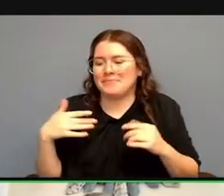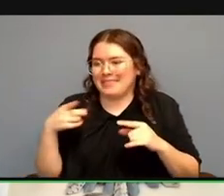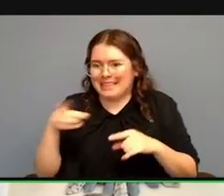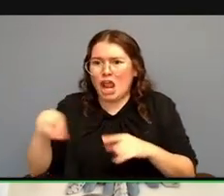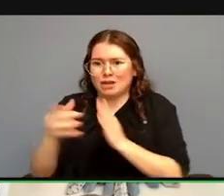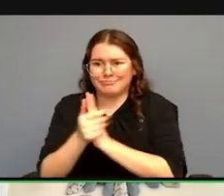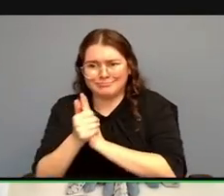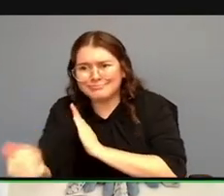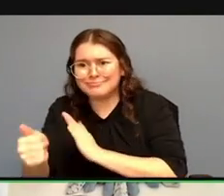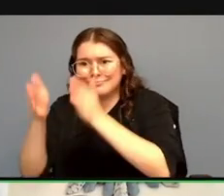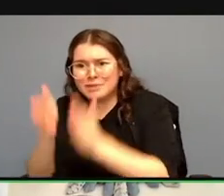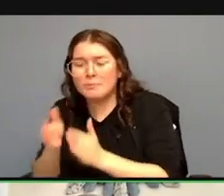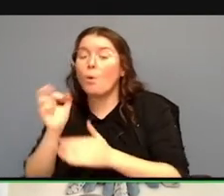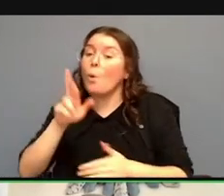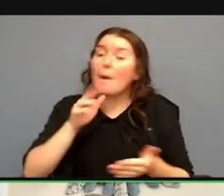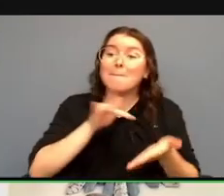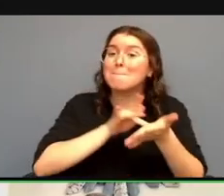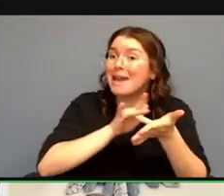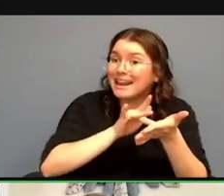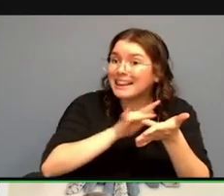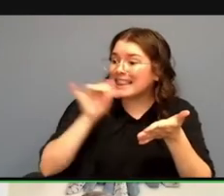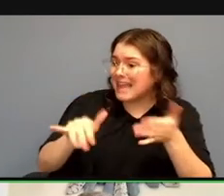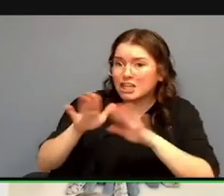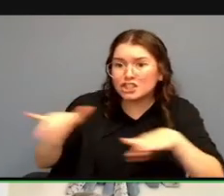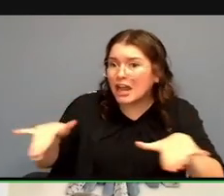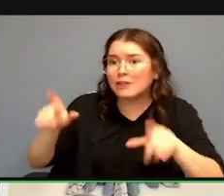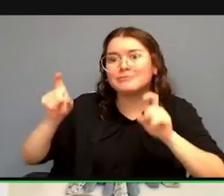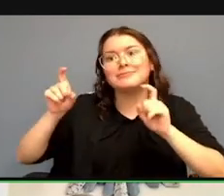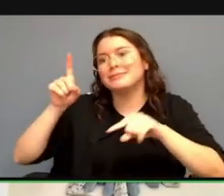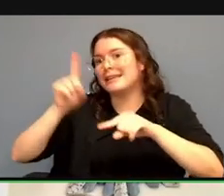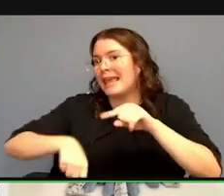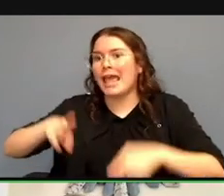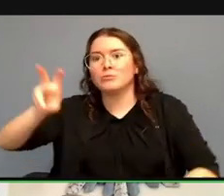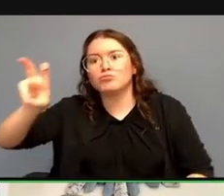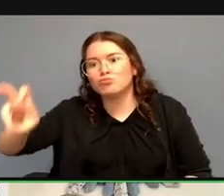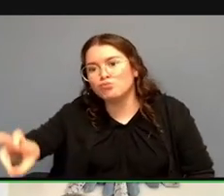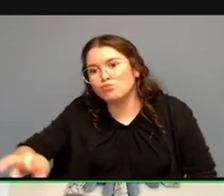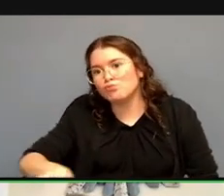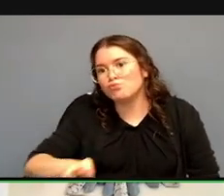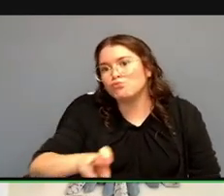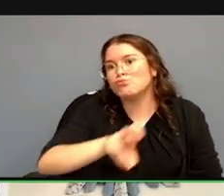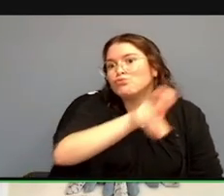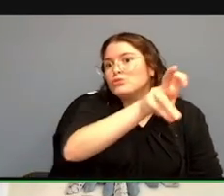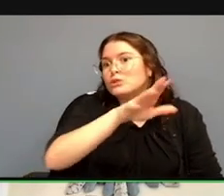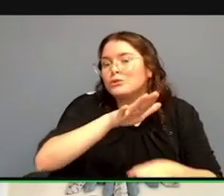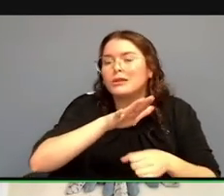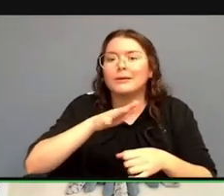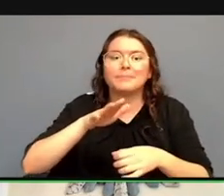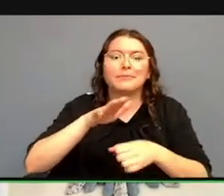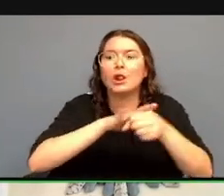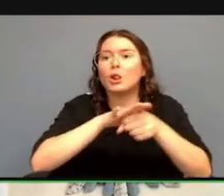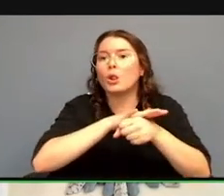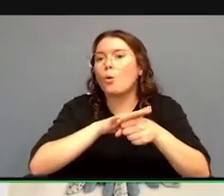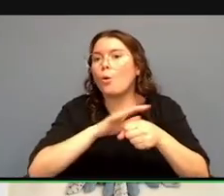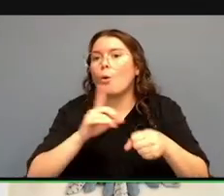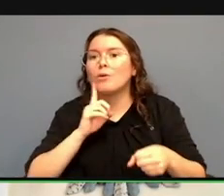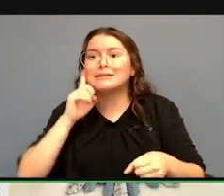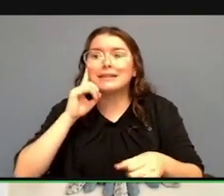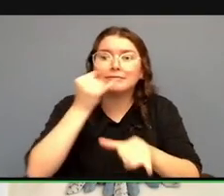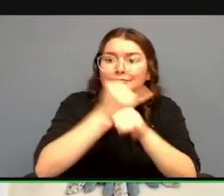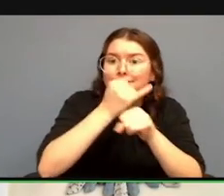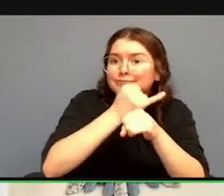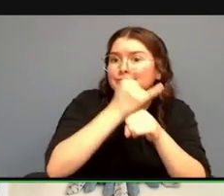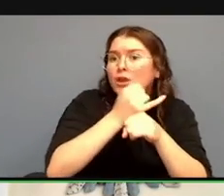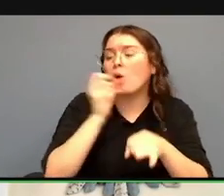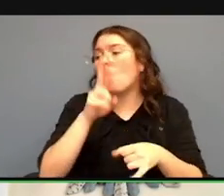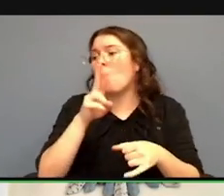or maybe medically that child cannot travel to, the local deaf school for assessment, or the wait list is